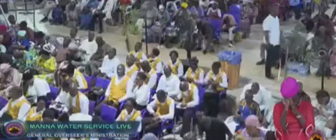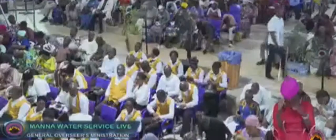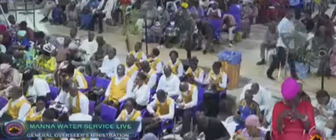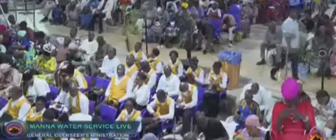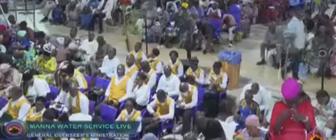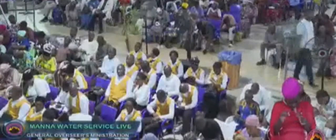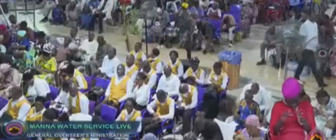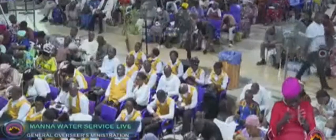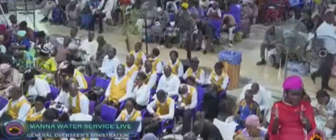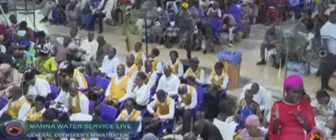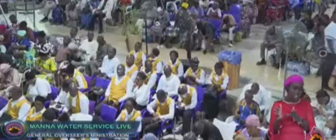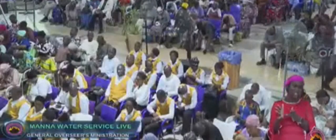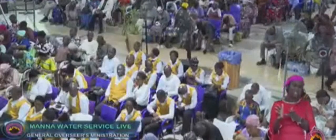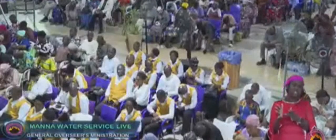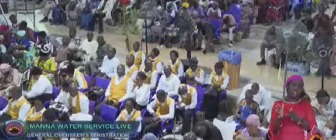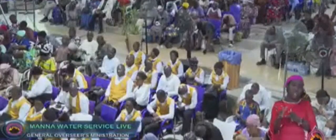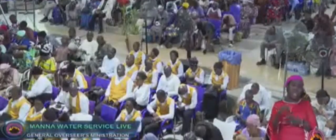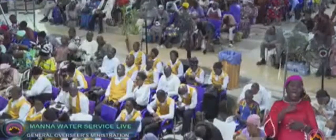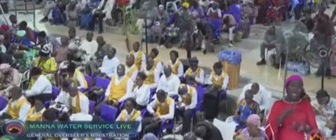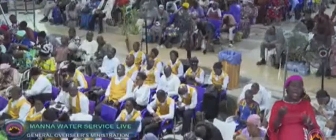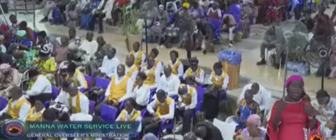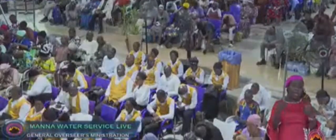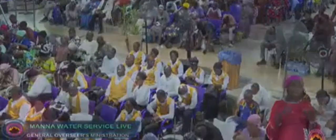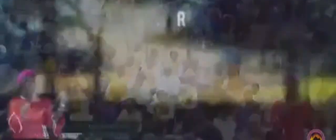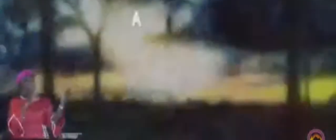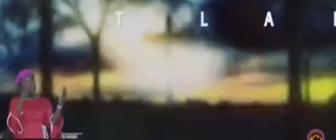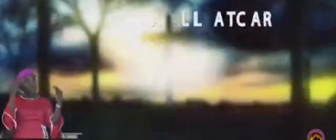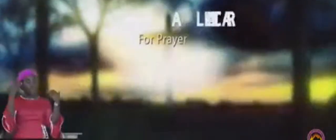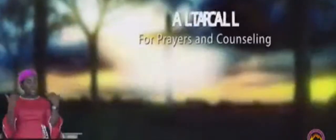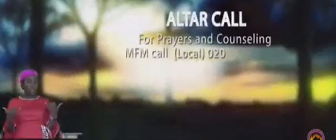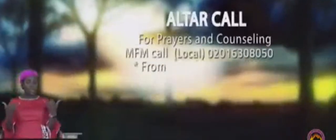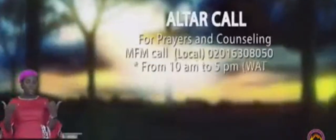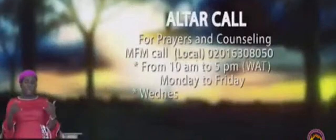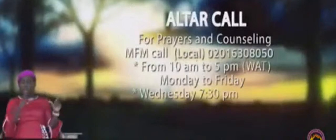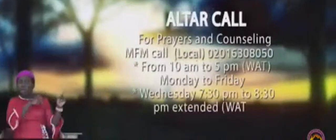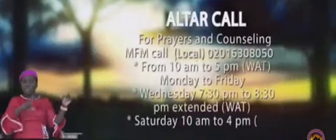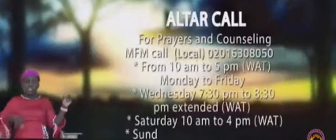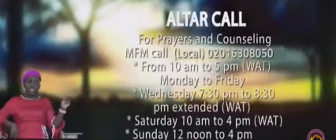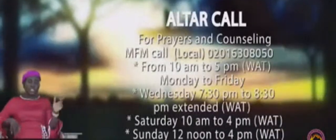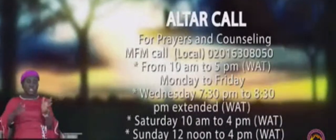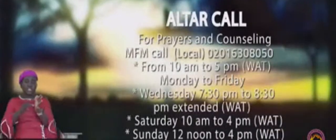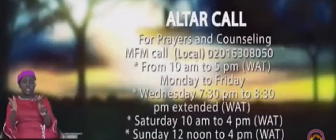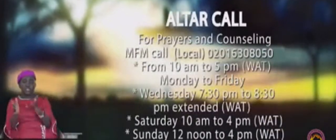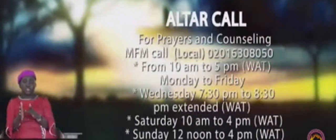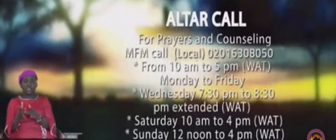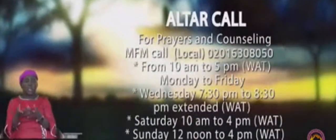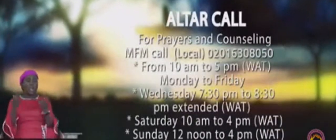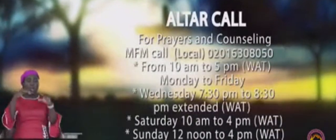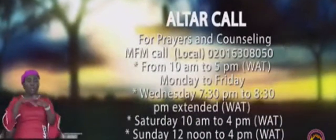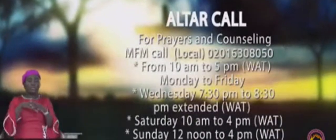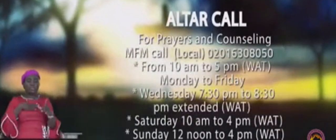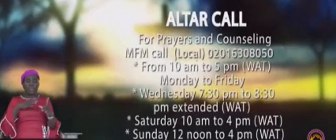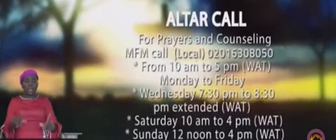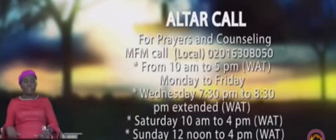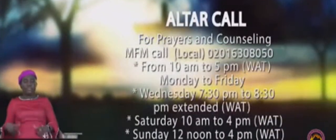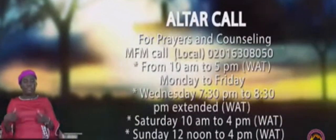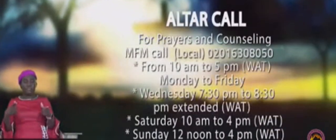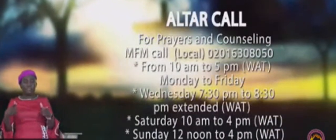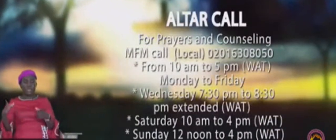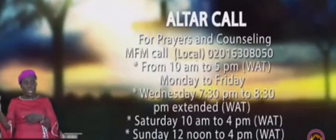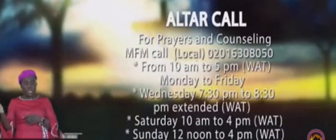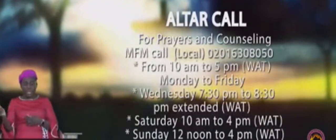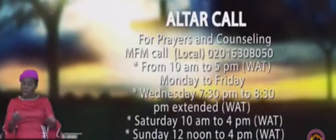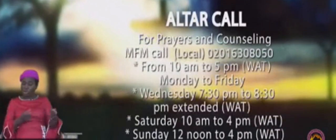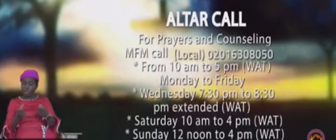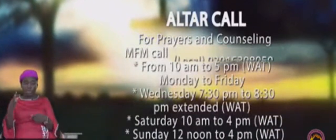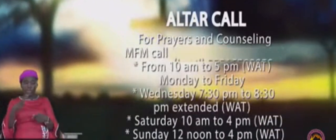name of Jesus, I come before you now. Lord Jesus, come into my life. Take control